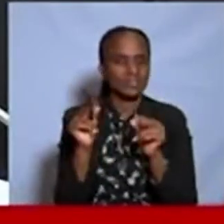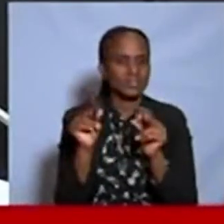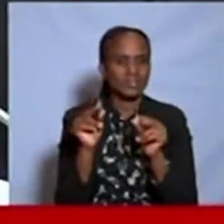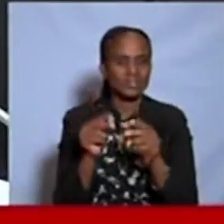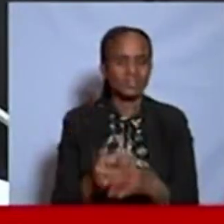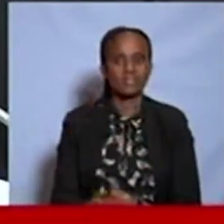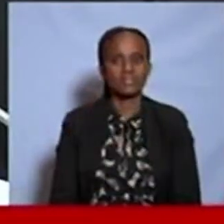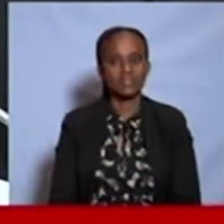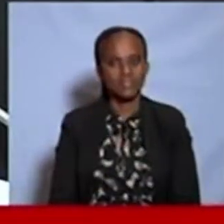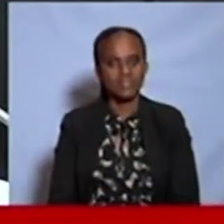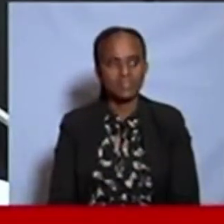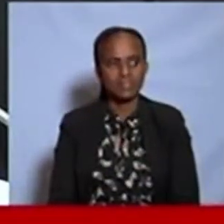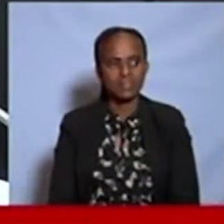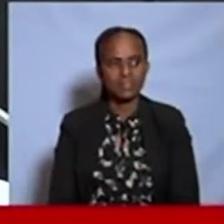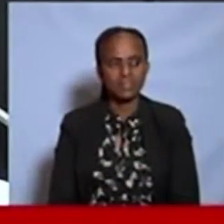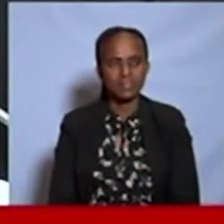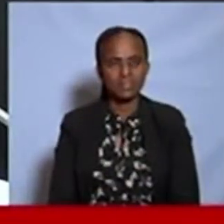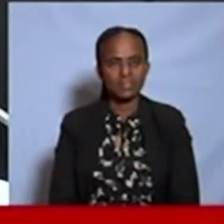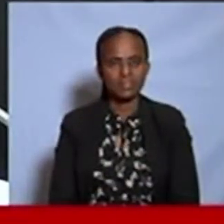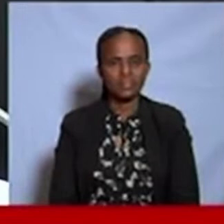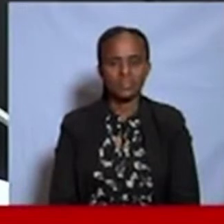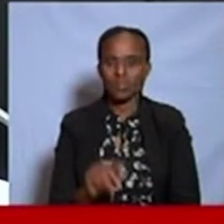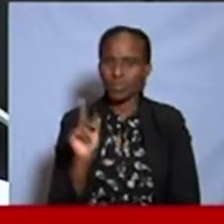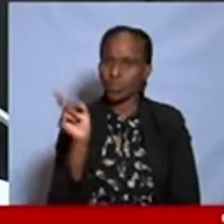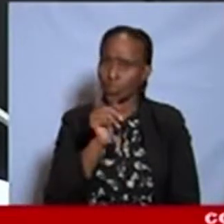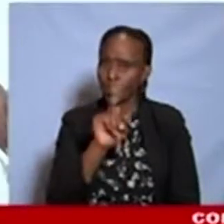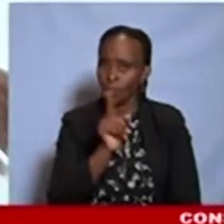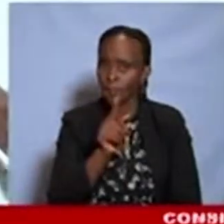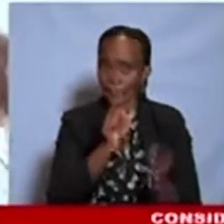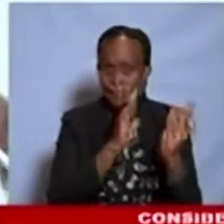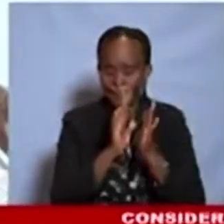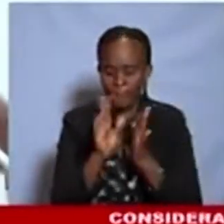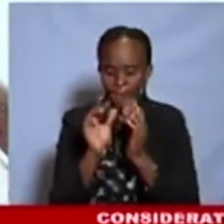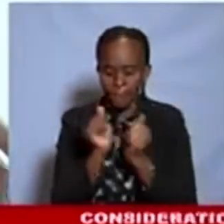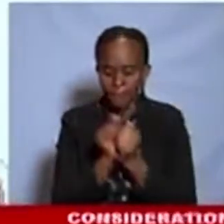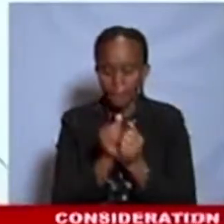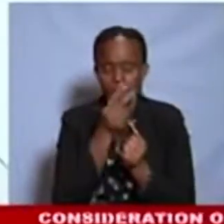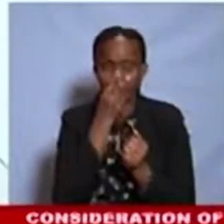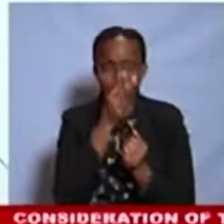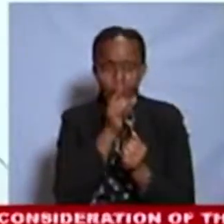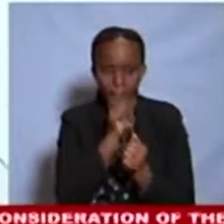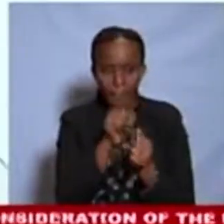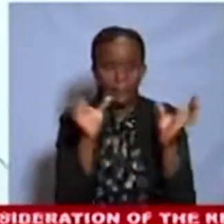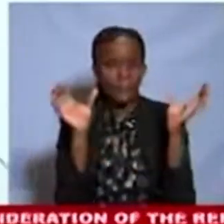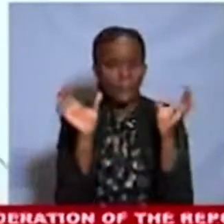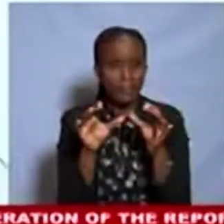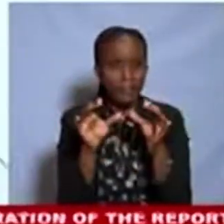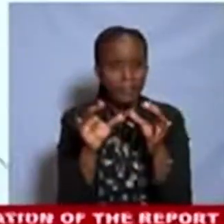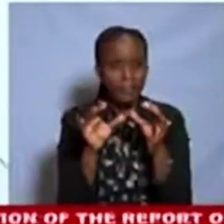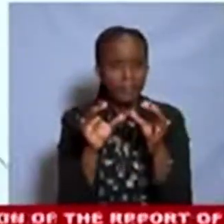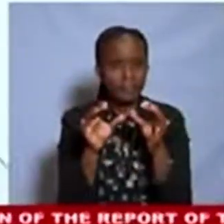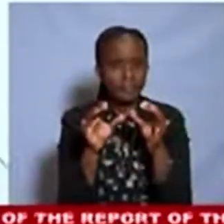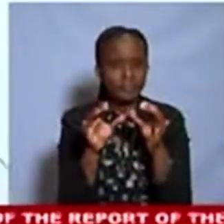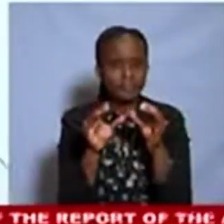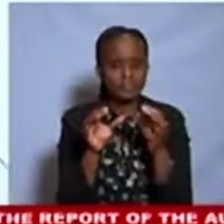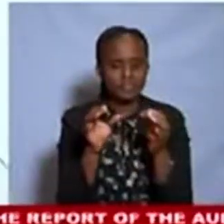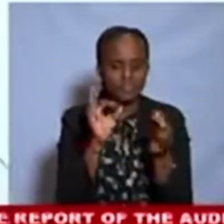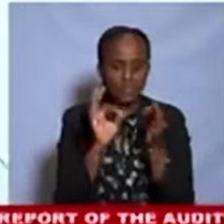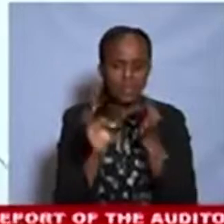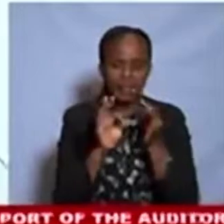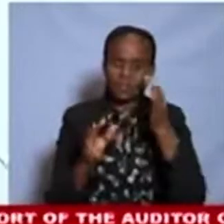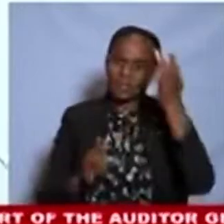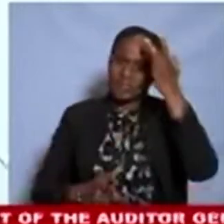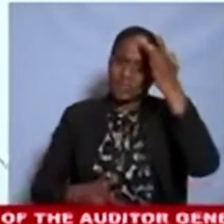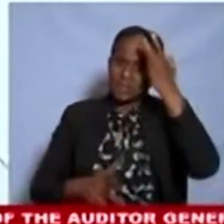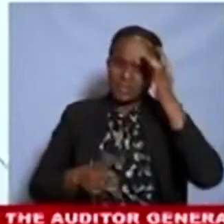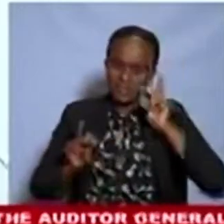So that's the only measure I've put with this, because looking at this council, if it's a patient at the